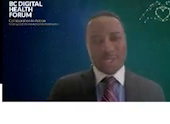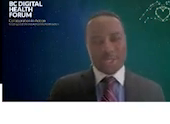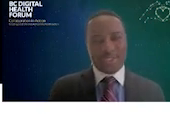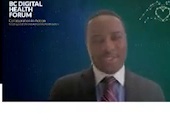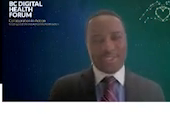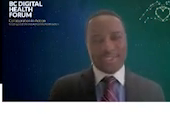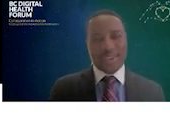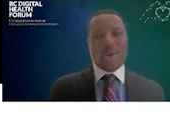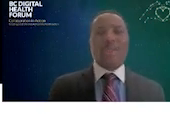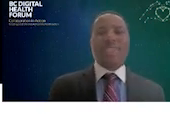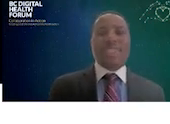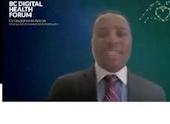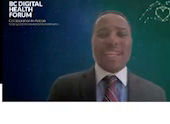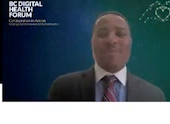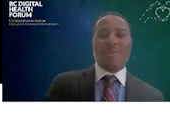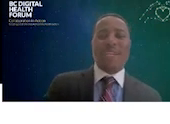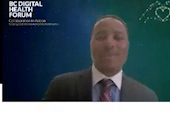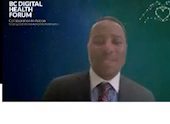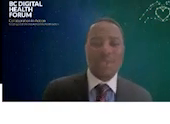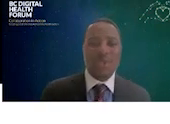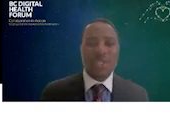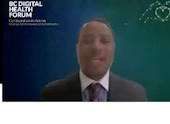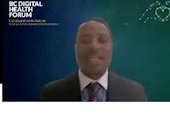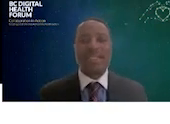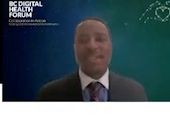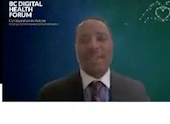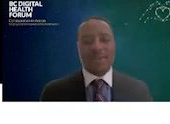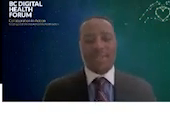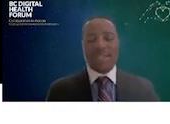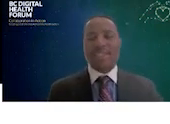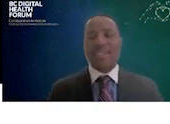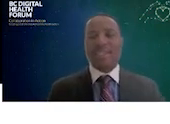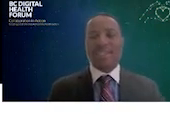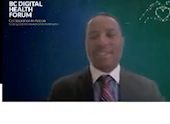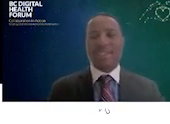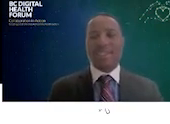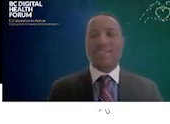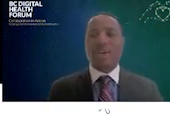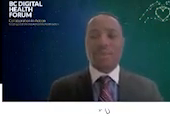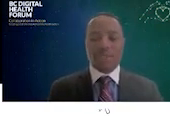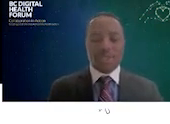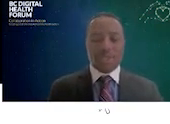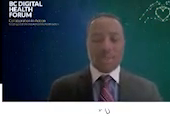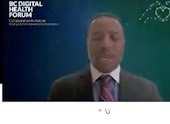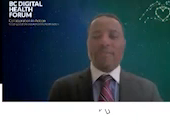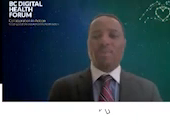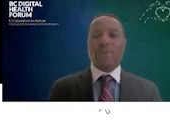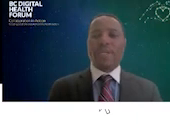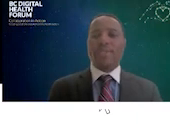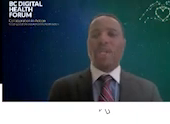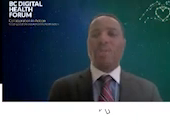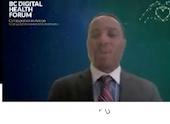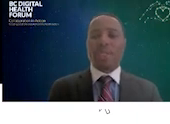nurse practitioner. On the clinic and provider registry side, like I said, since the adoption, we have